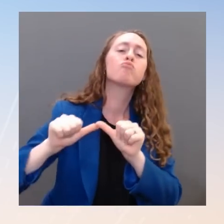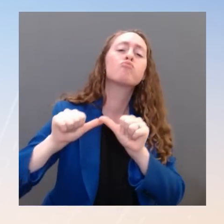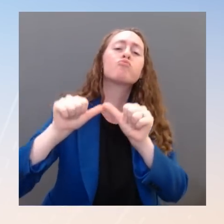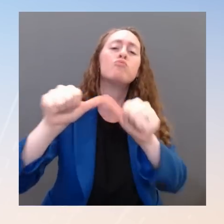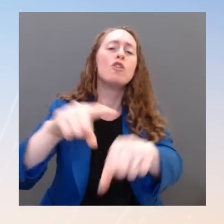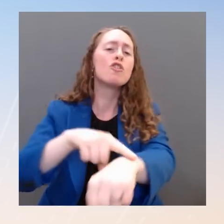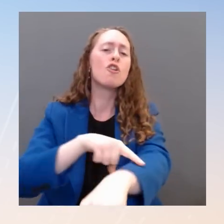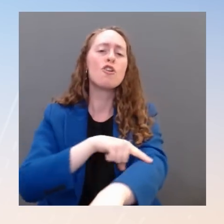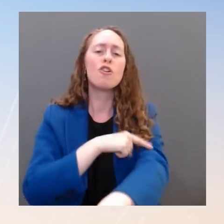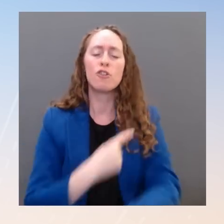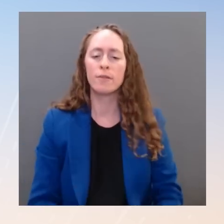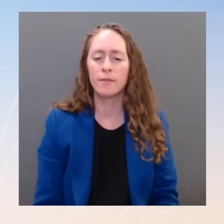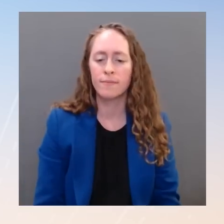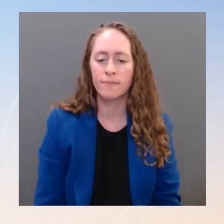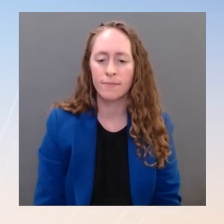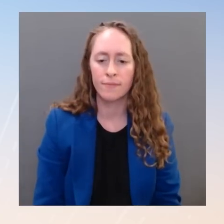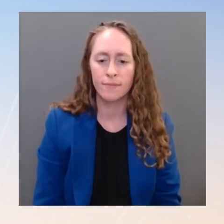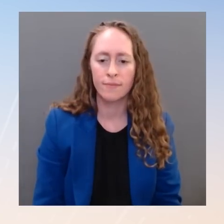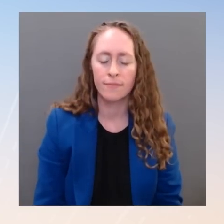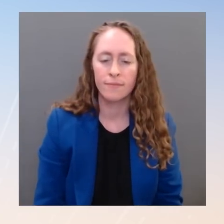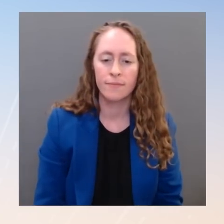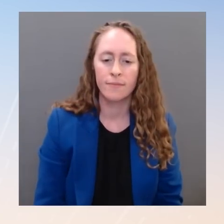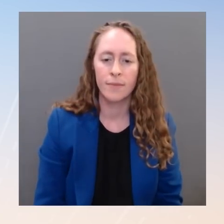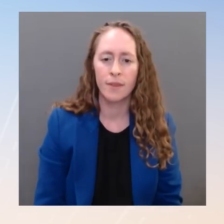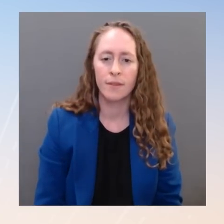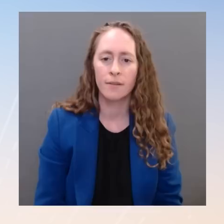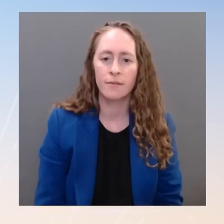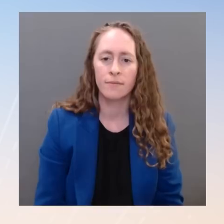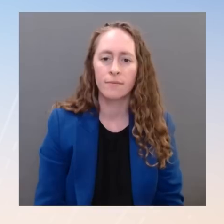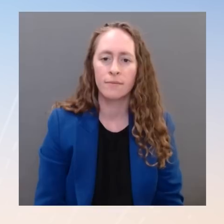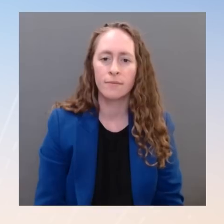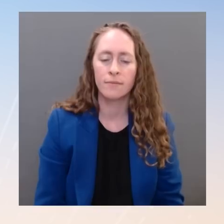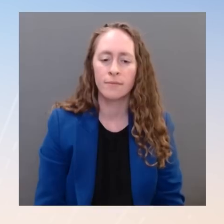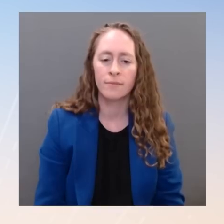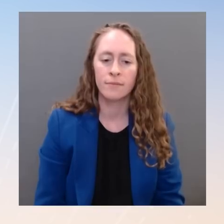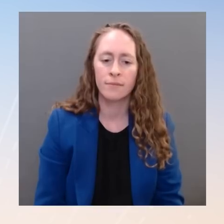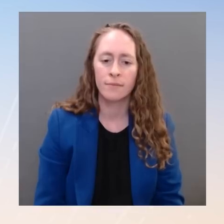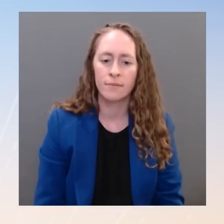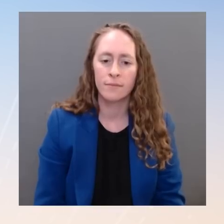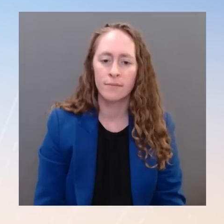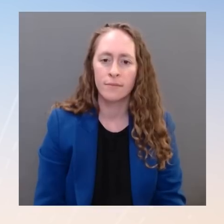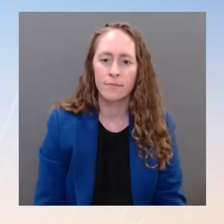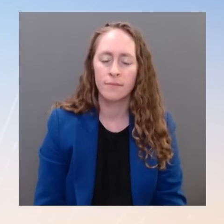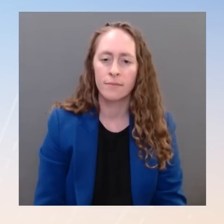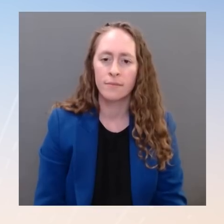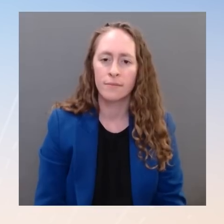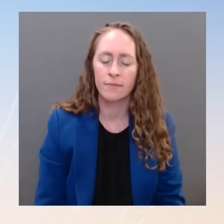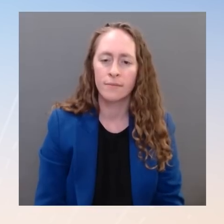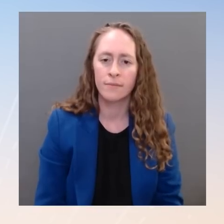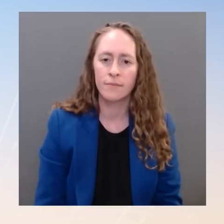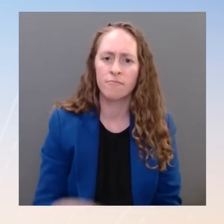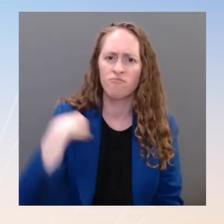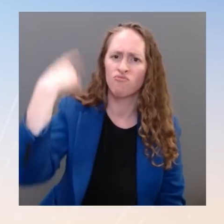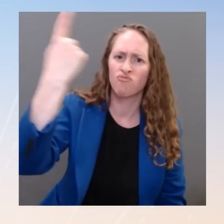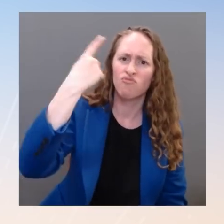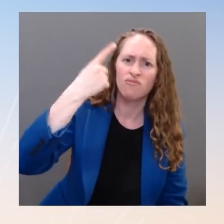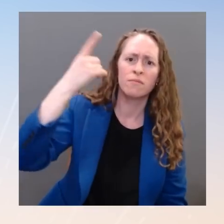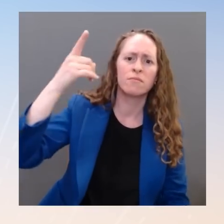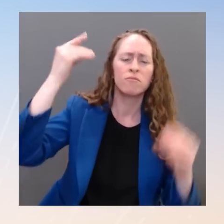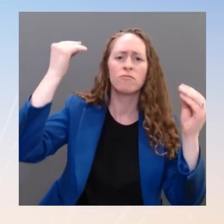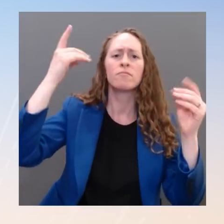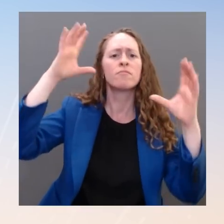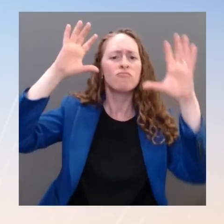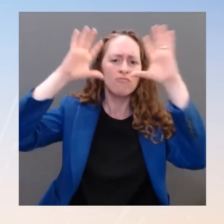not considering the $50,000 figure that some Democrats have pushed for. Is there a range you can provide for what he